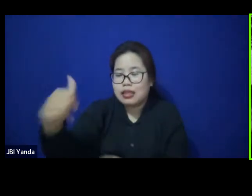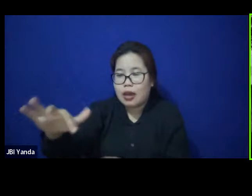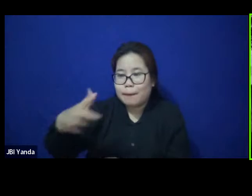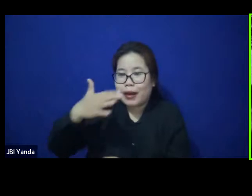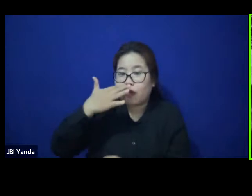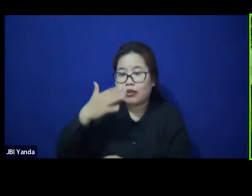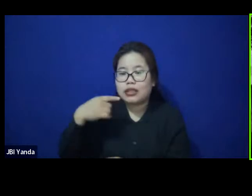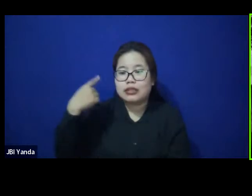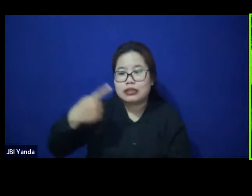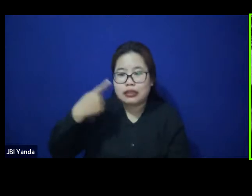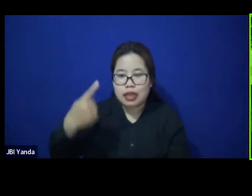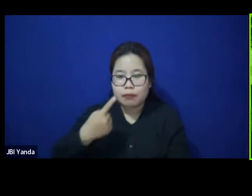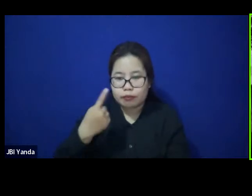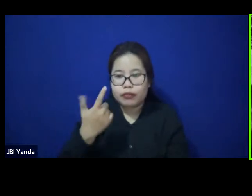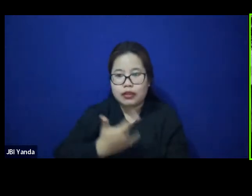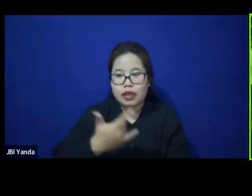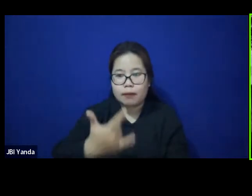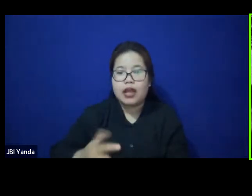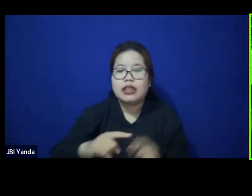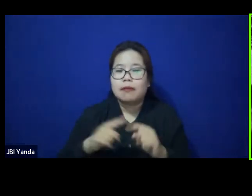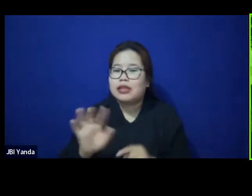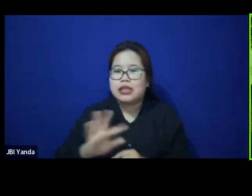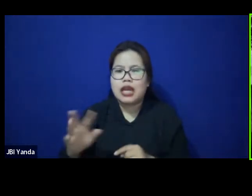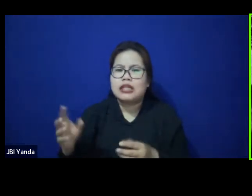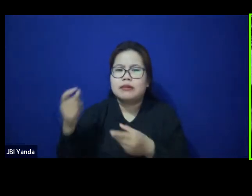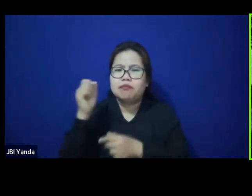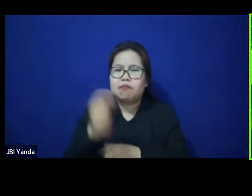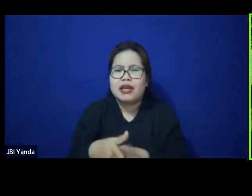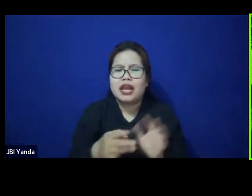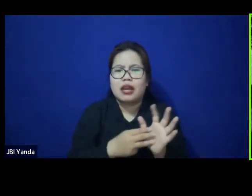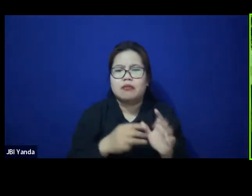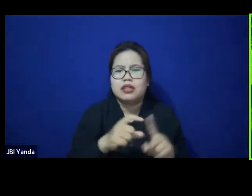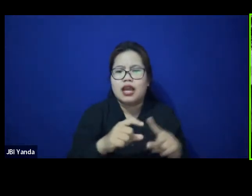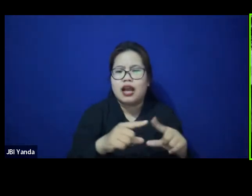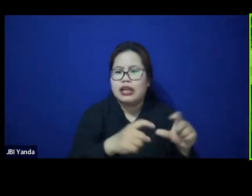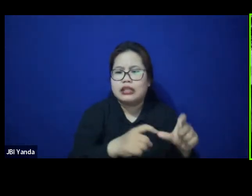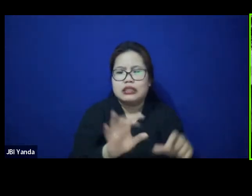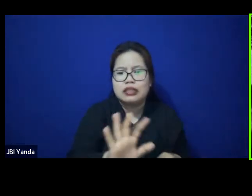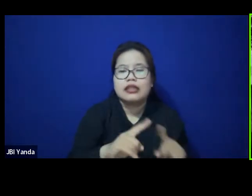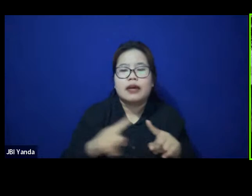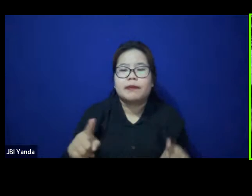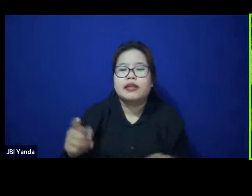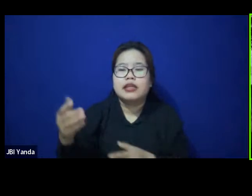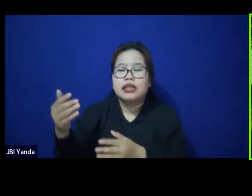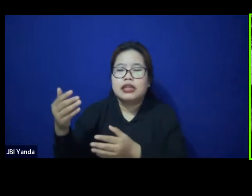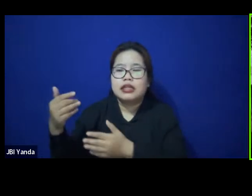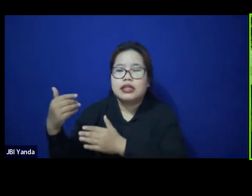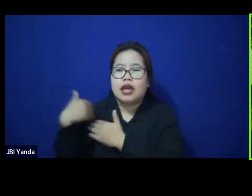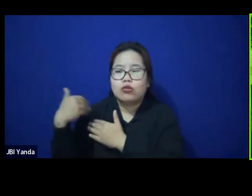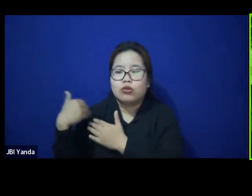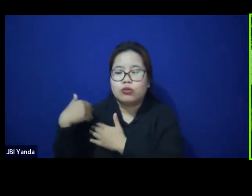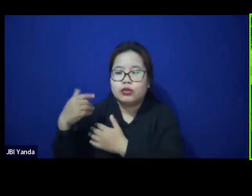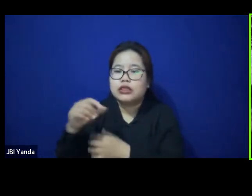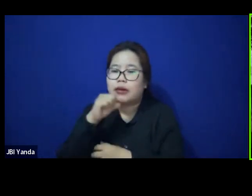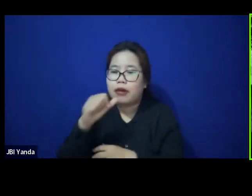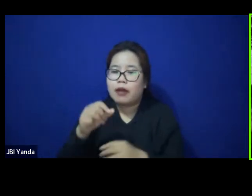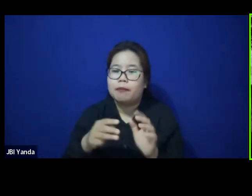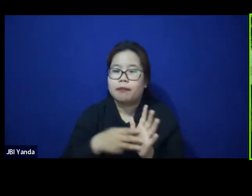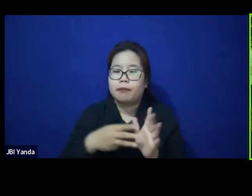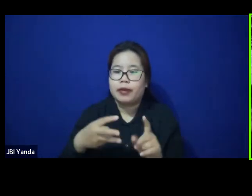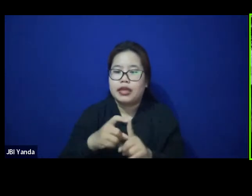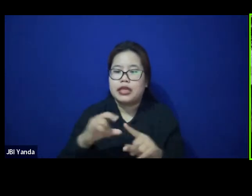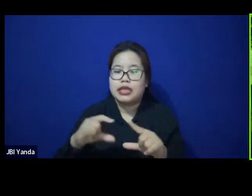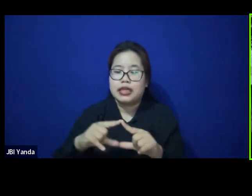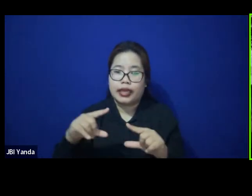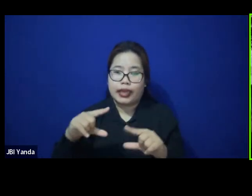That's paid for by Medicare. So that's separation. I'll give you an example. So earlier this year, I broke